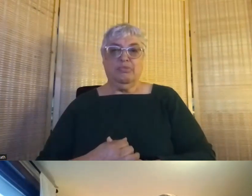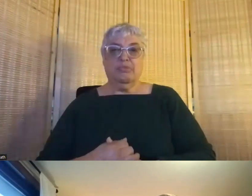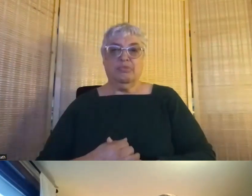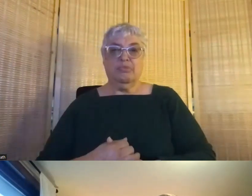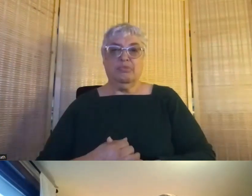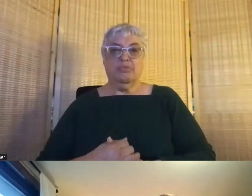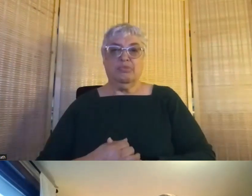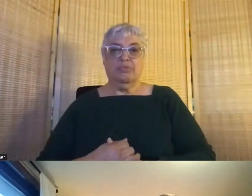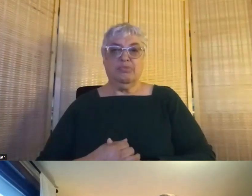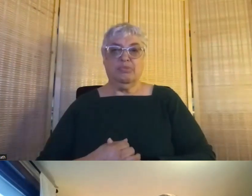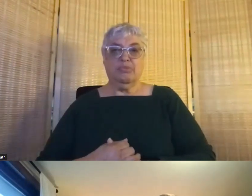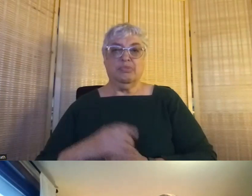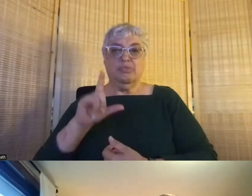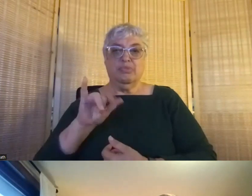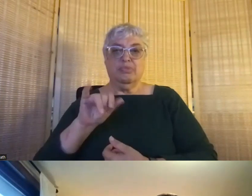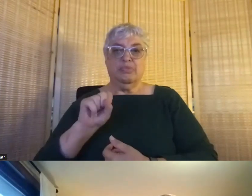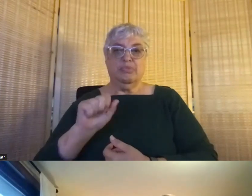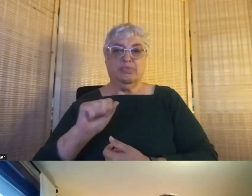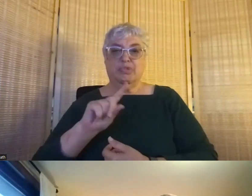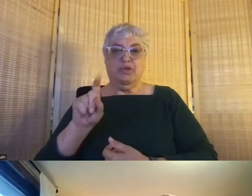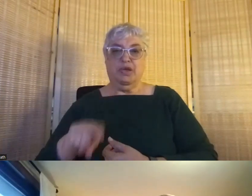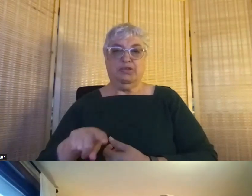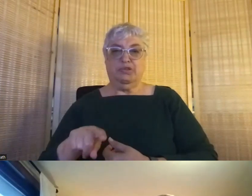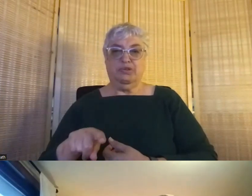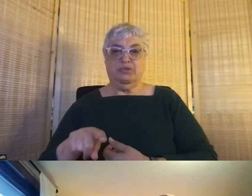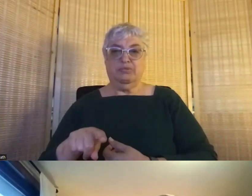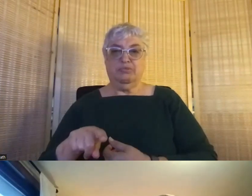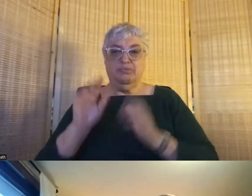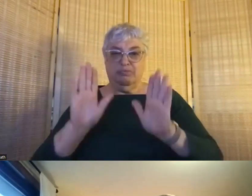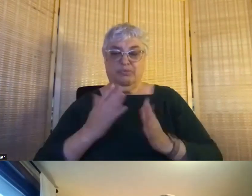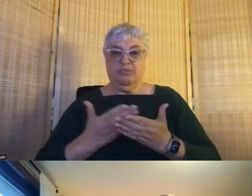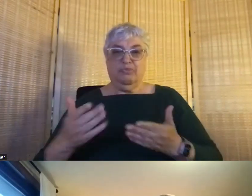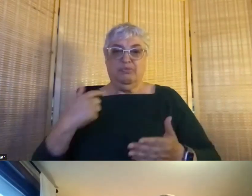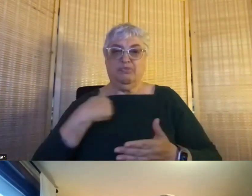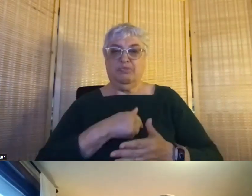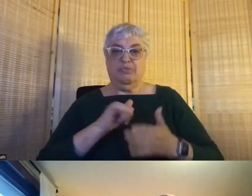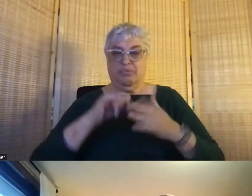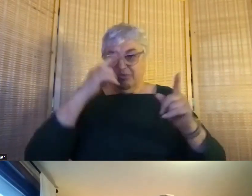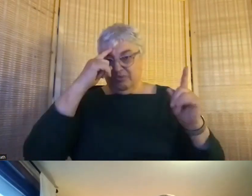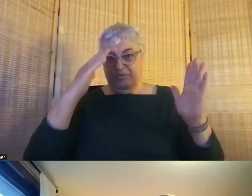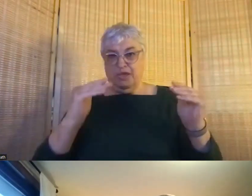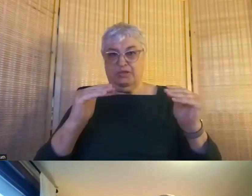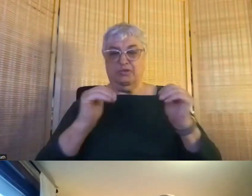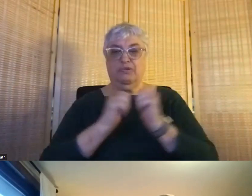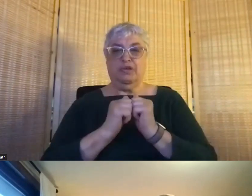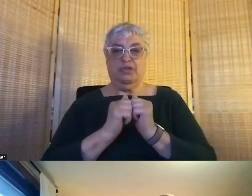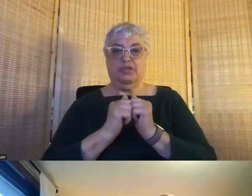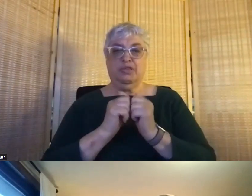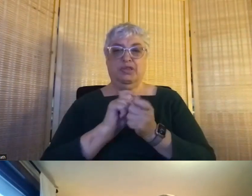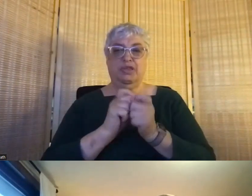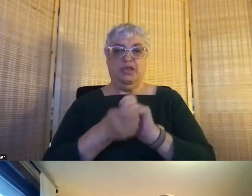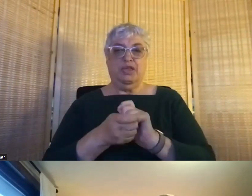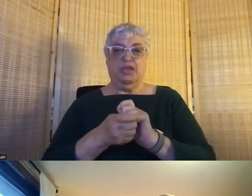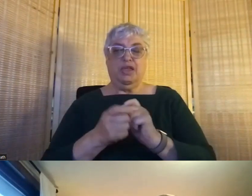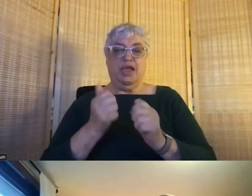I think Lisa's question really highlights one of the great things that we are anticipating in making the system